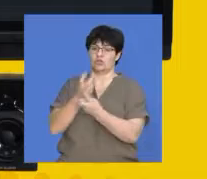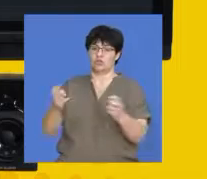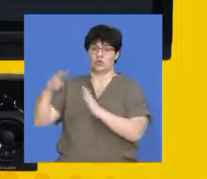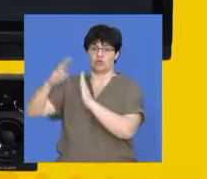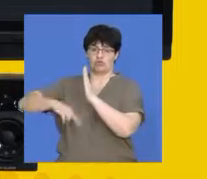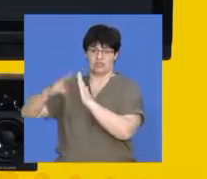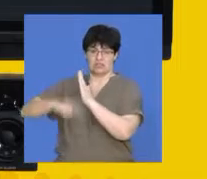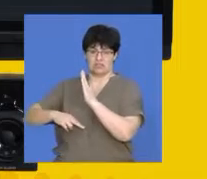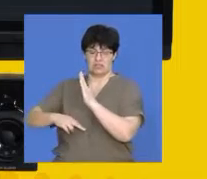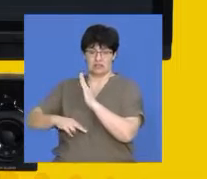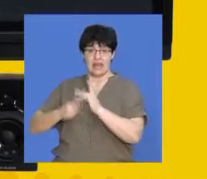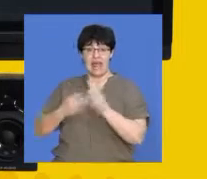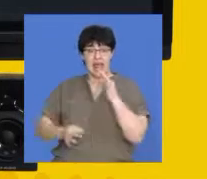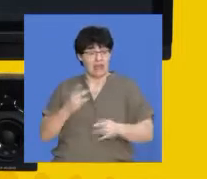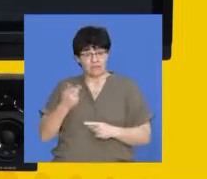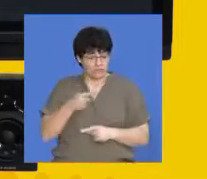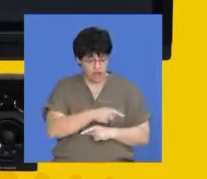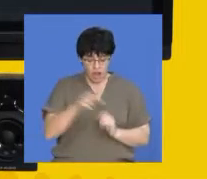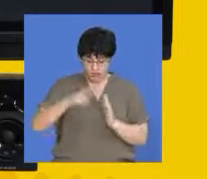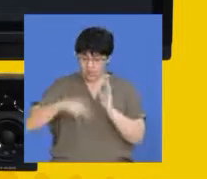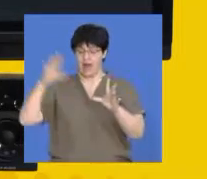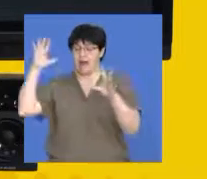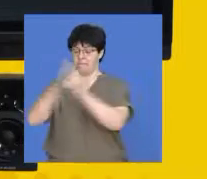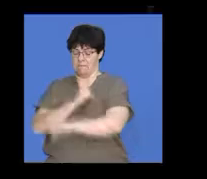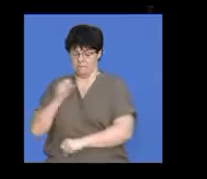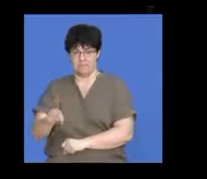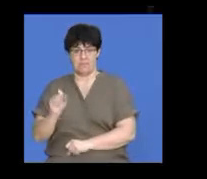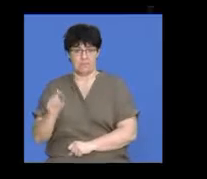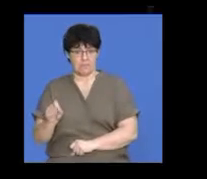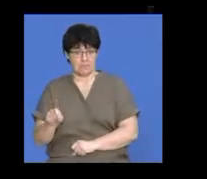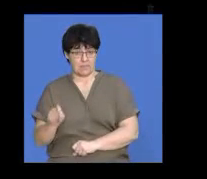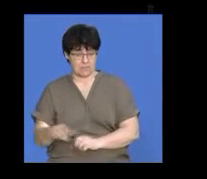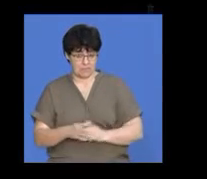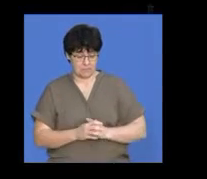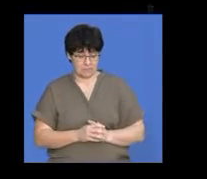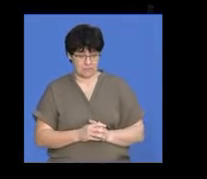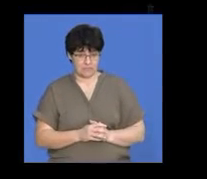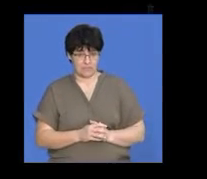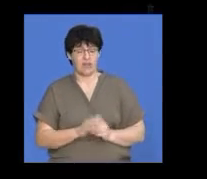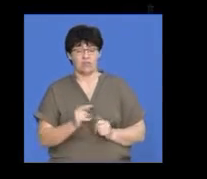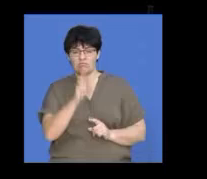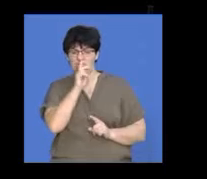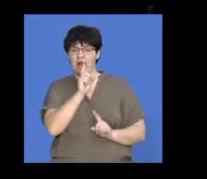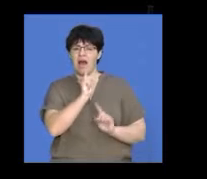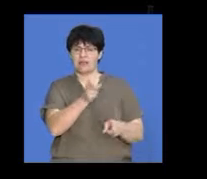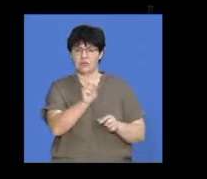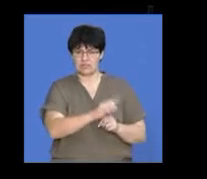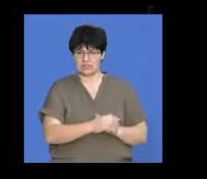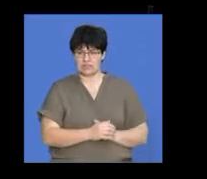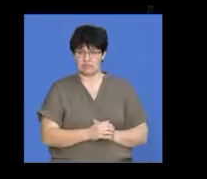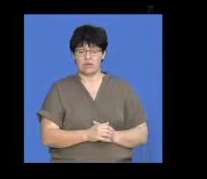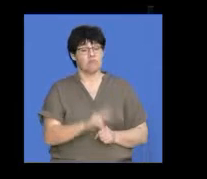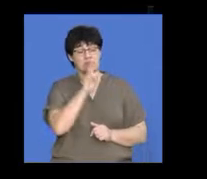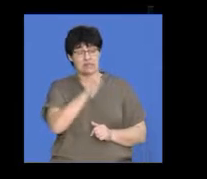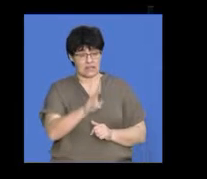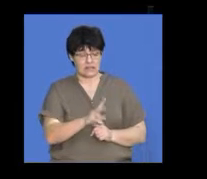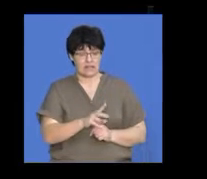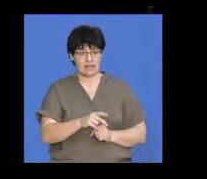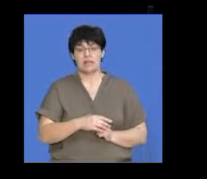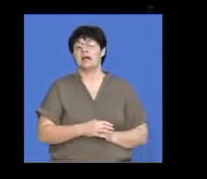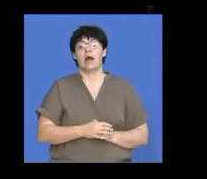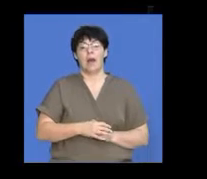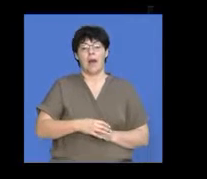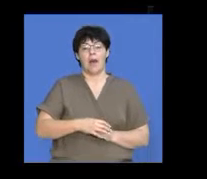you will know what to do when you read the source. Now let's look at the answer to this question. So you can see it's the Black